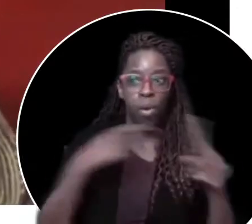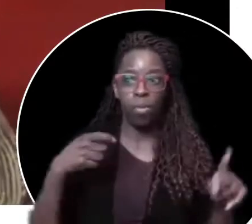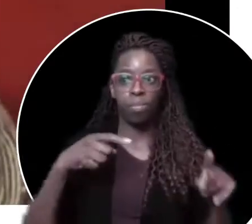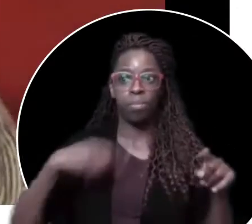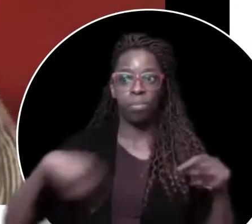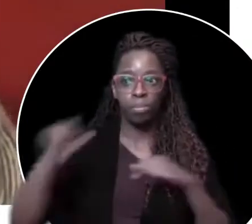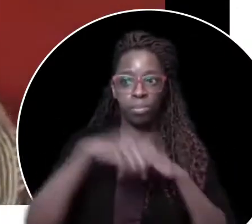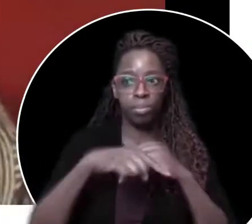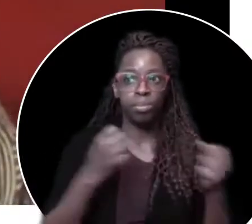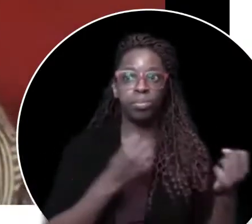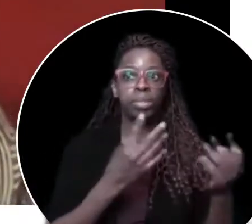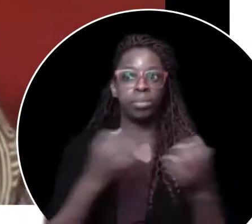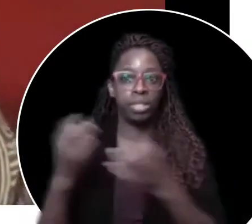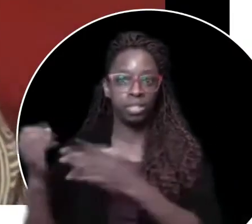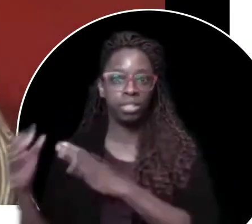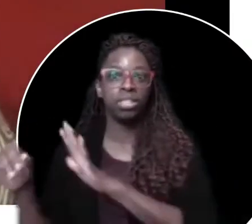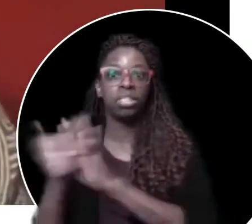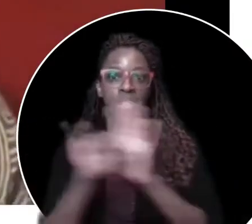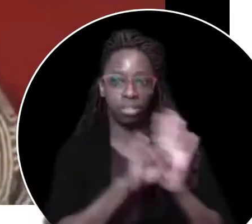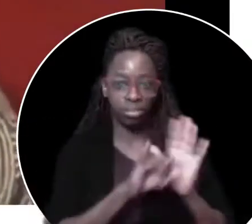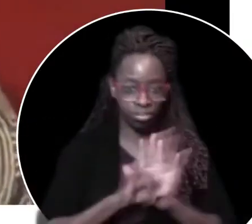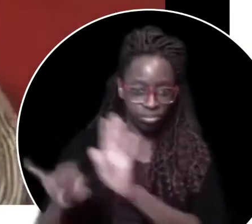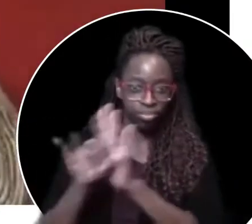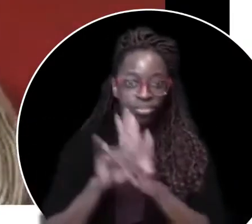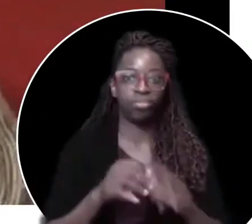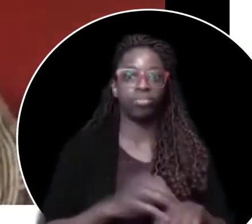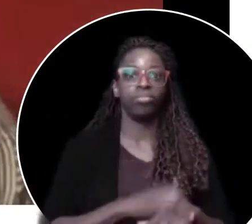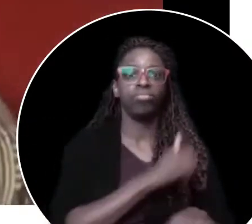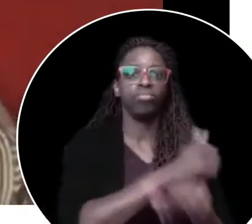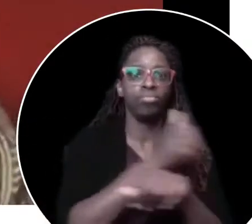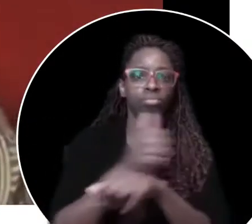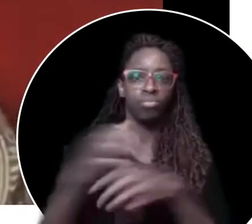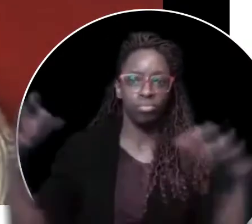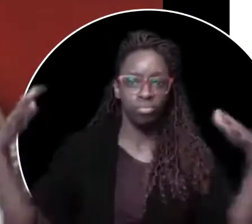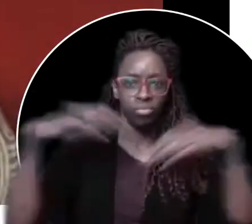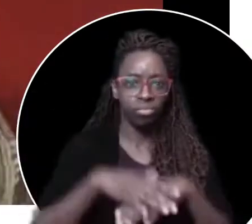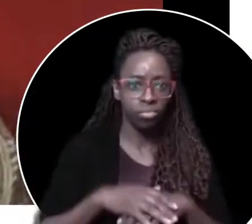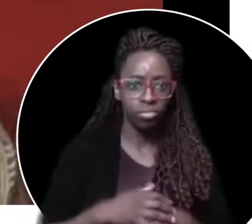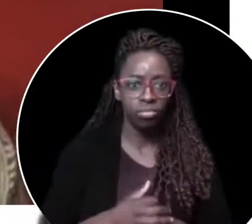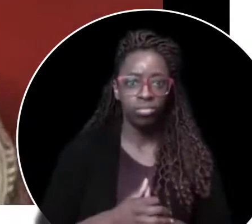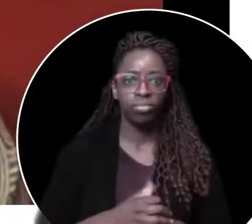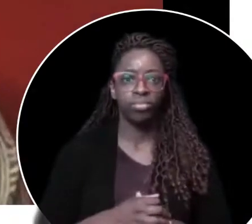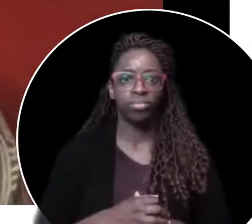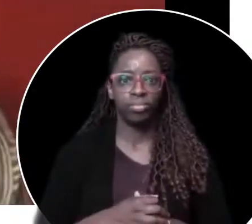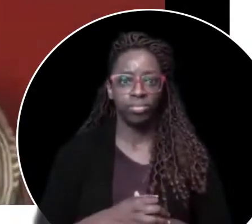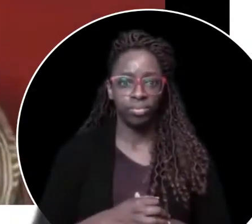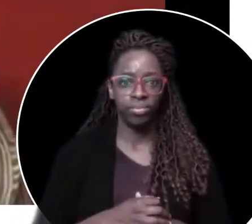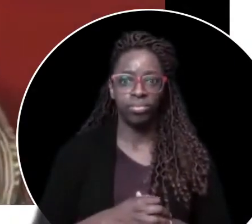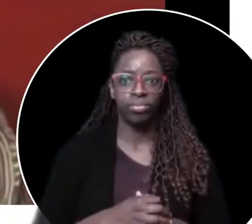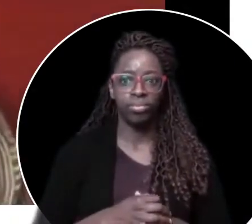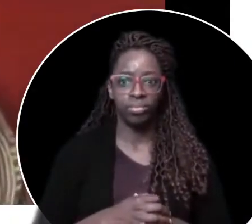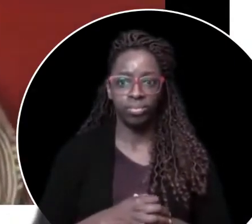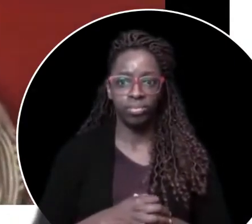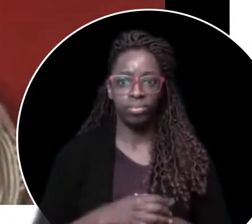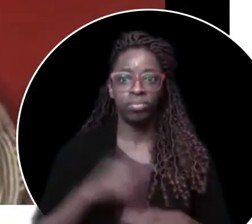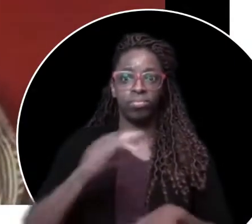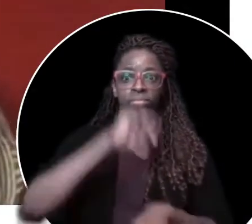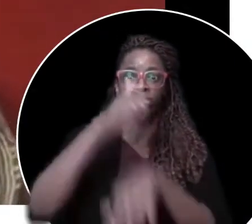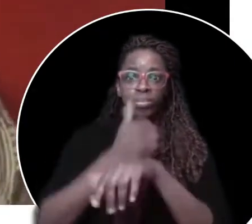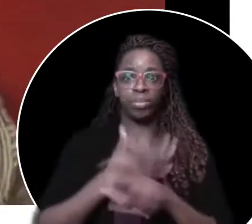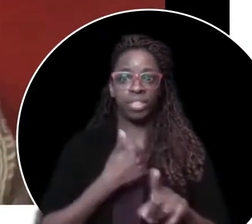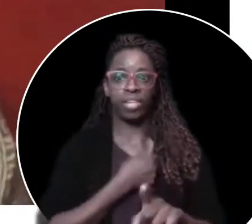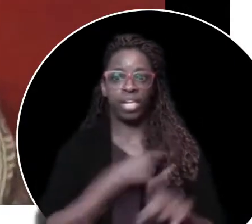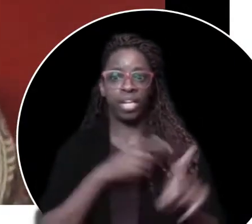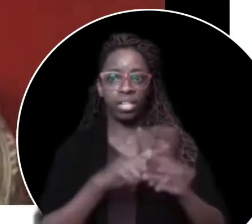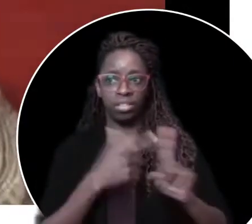for me to establish myself as a lesbian, when it came to me to start speaking up